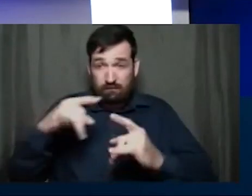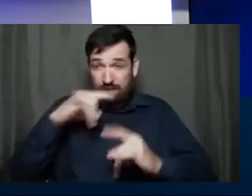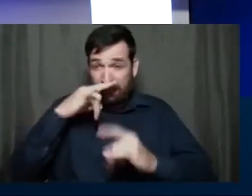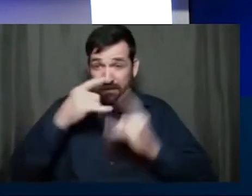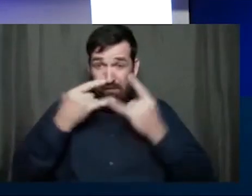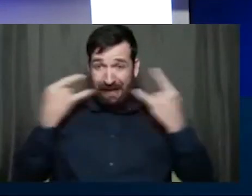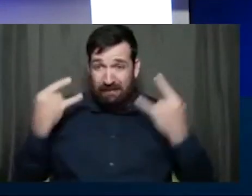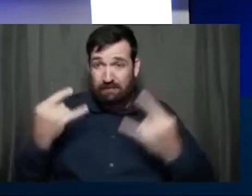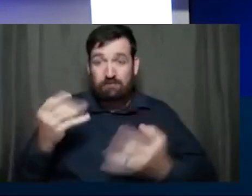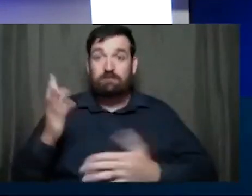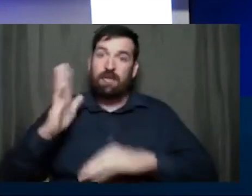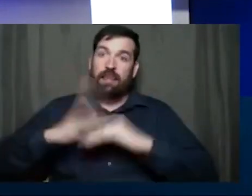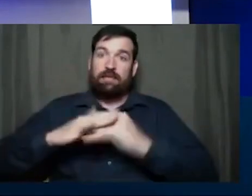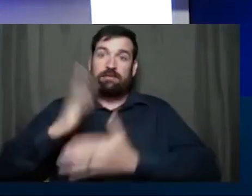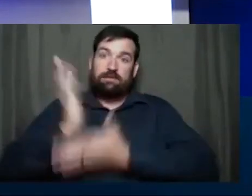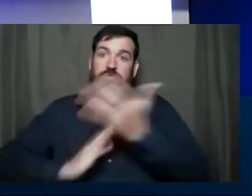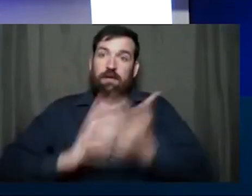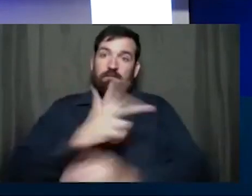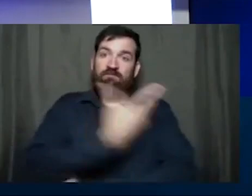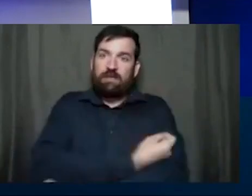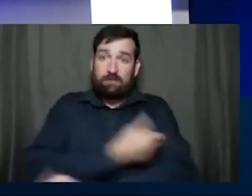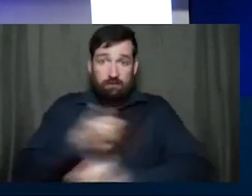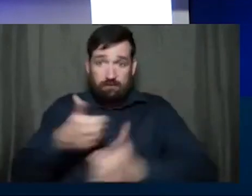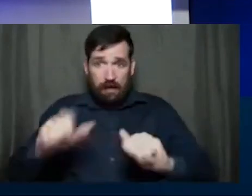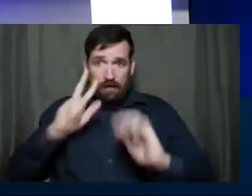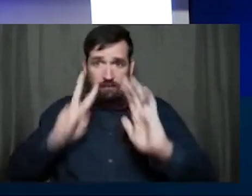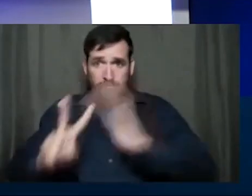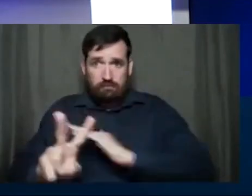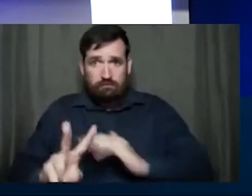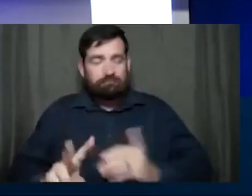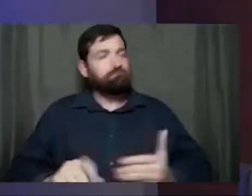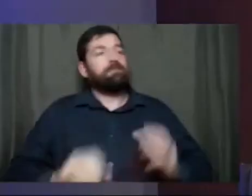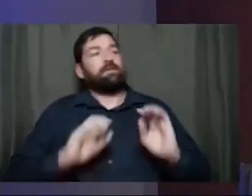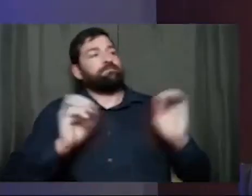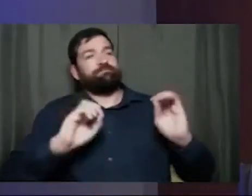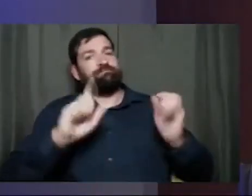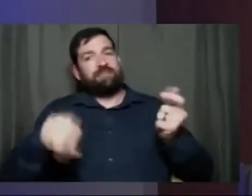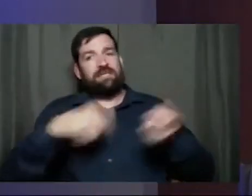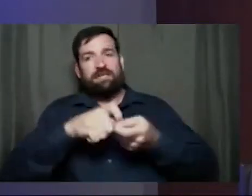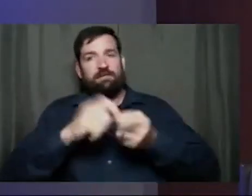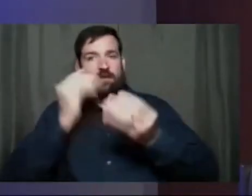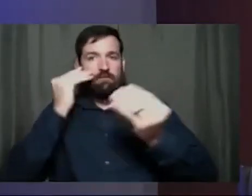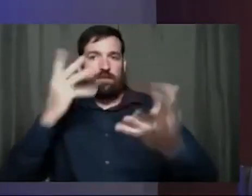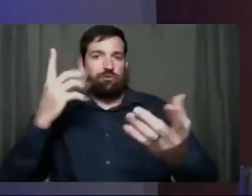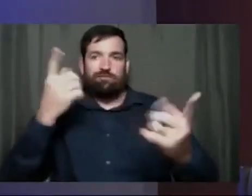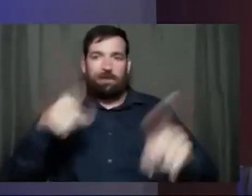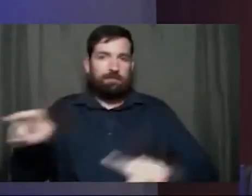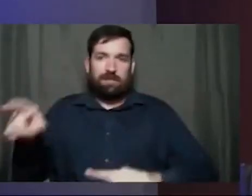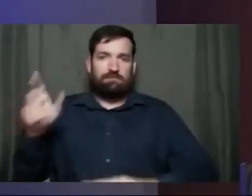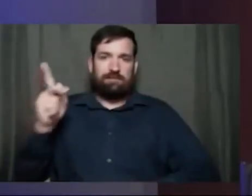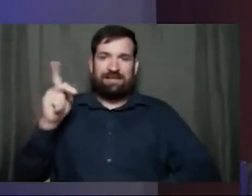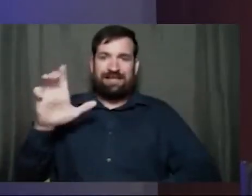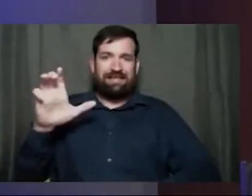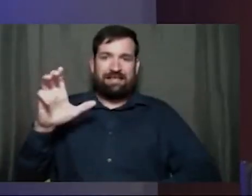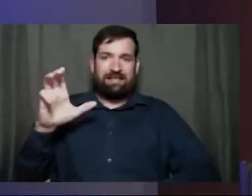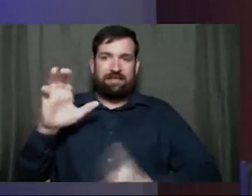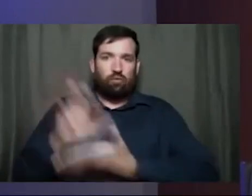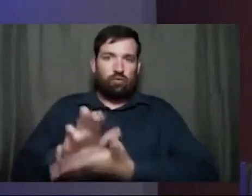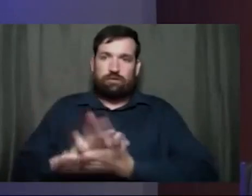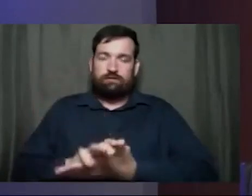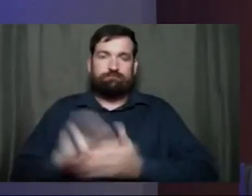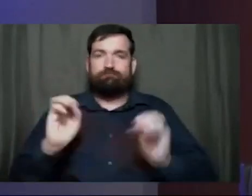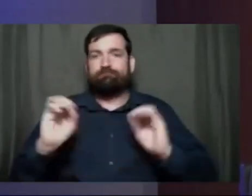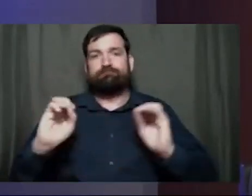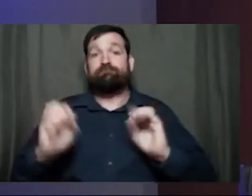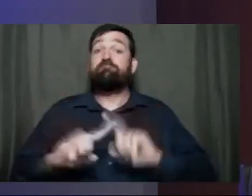of them vaccinated. Any insight into that? I don't have any specific insight to what's going on with the Kansas City schools. I'll just say that first and foremost. But what I will